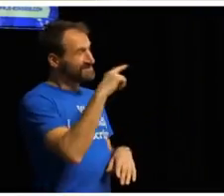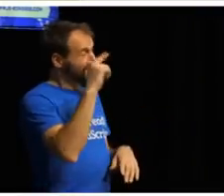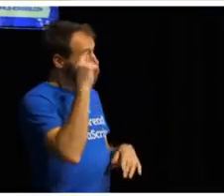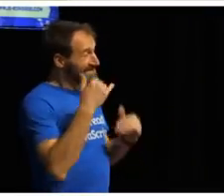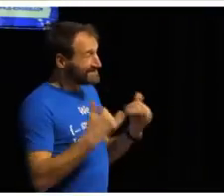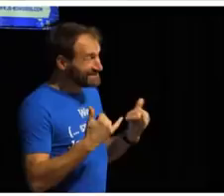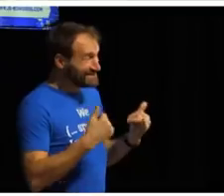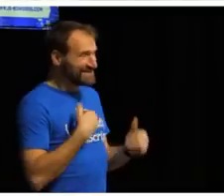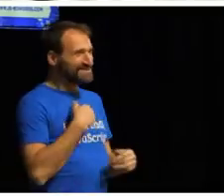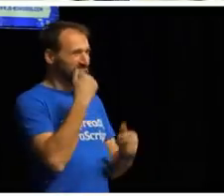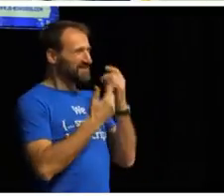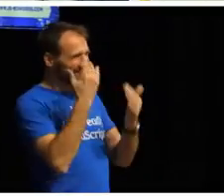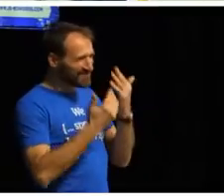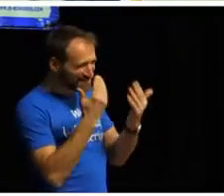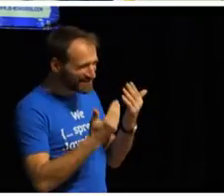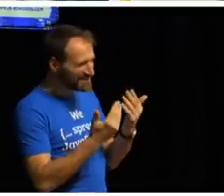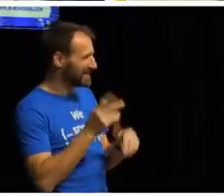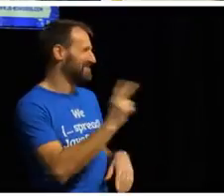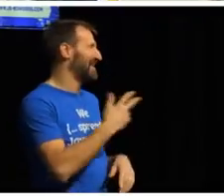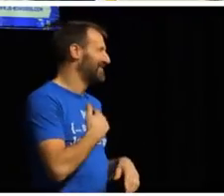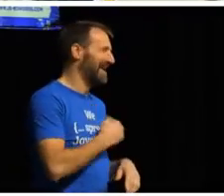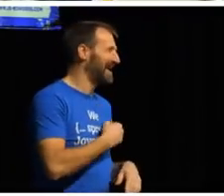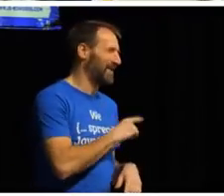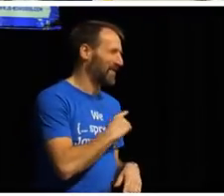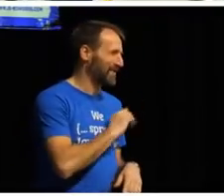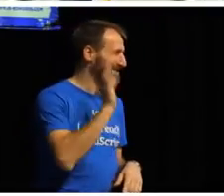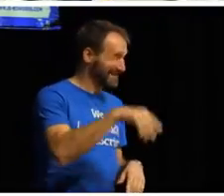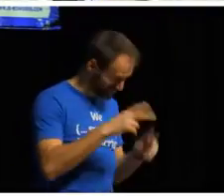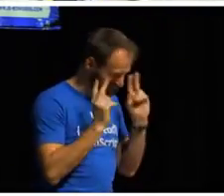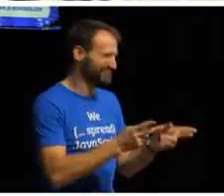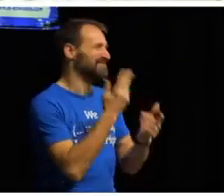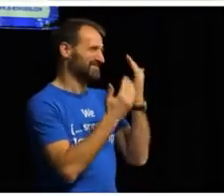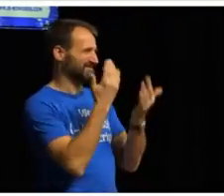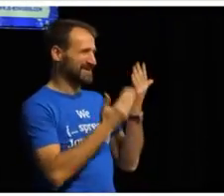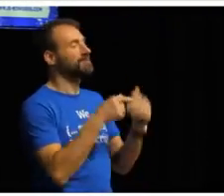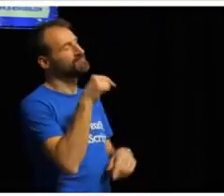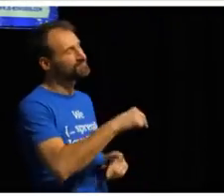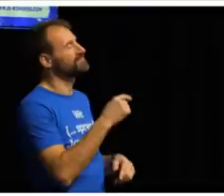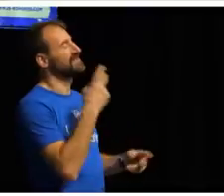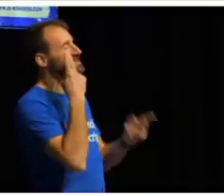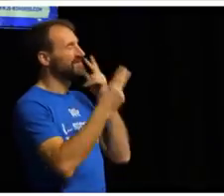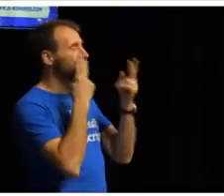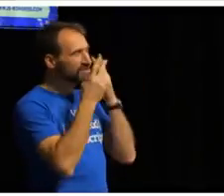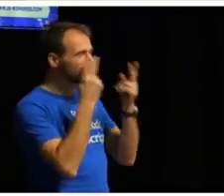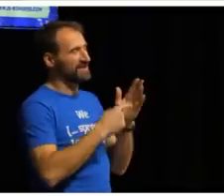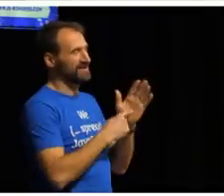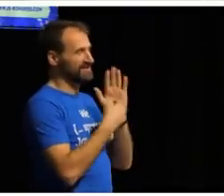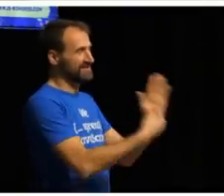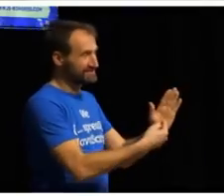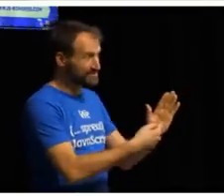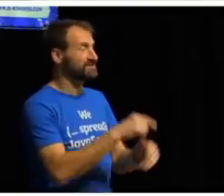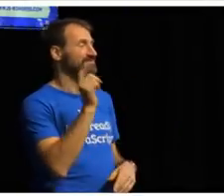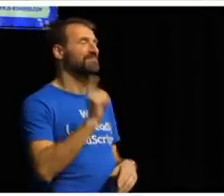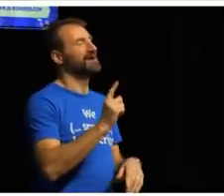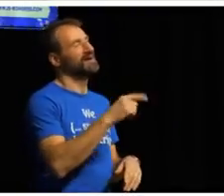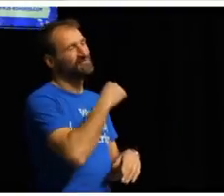find out in a minute or two. Okay, this is a visual introduction, so I have lots of graphics and online demonstrations. I hope